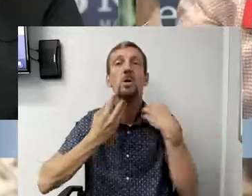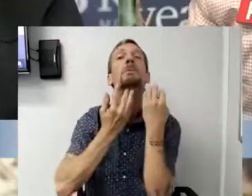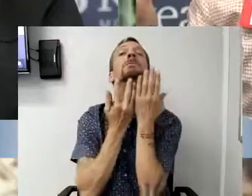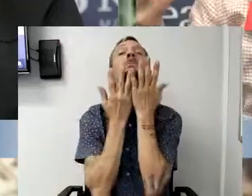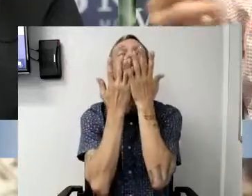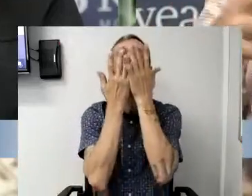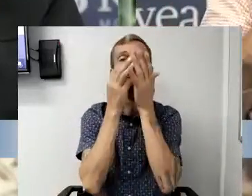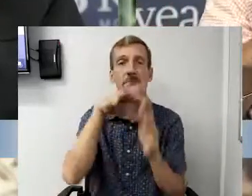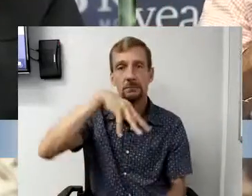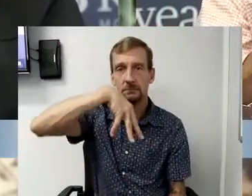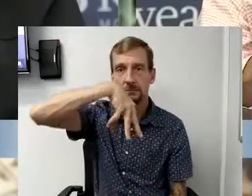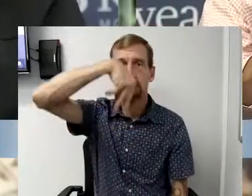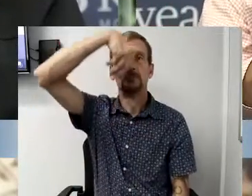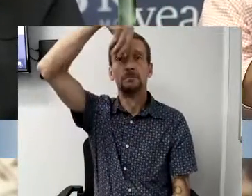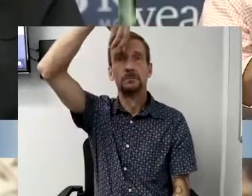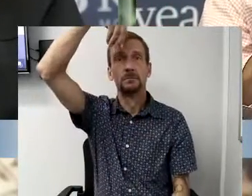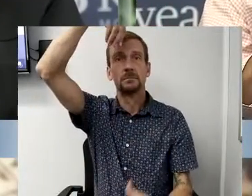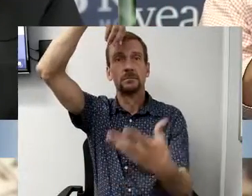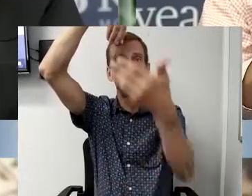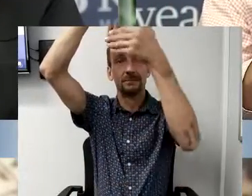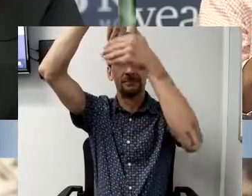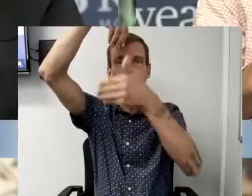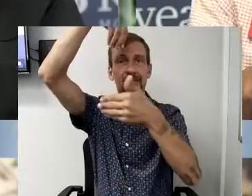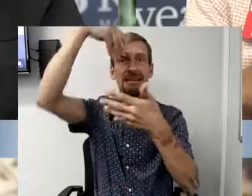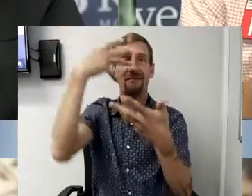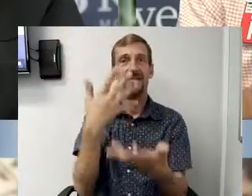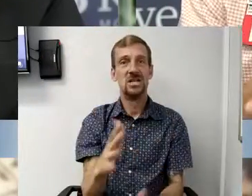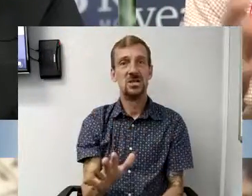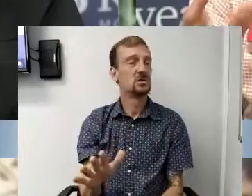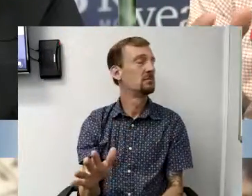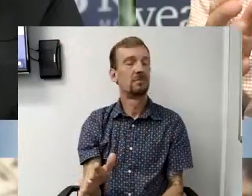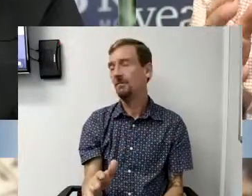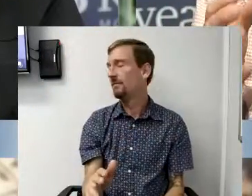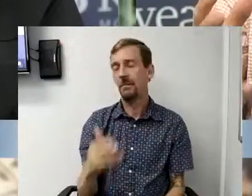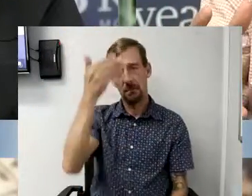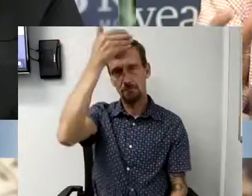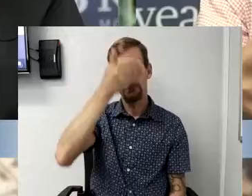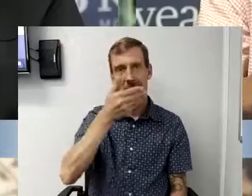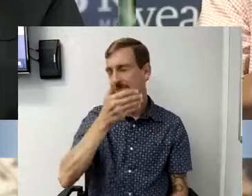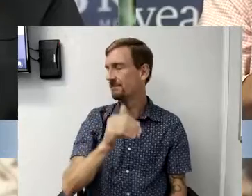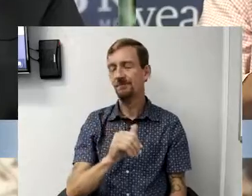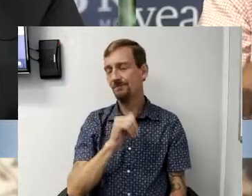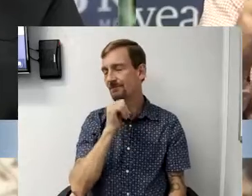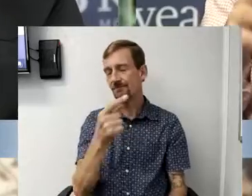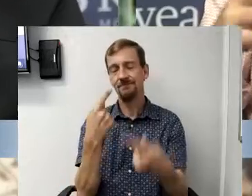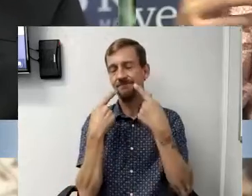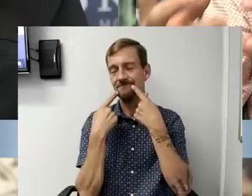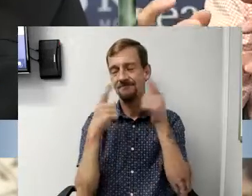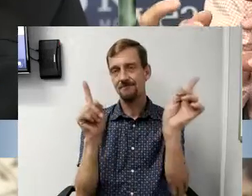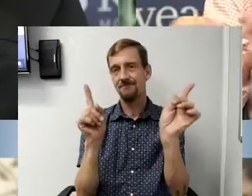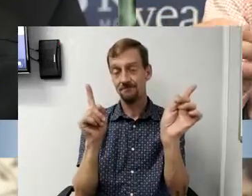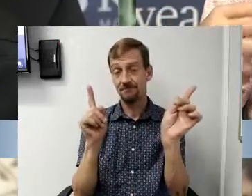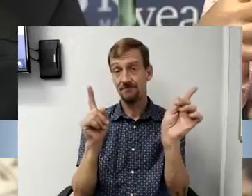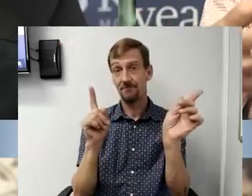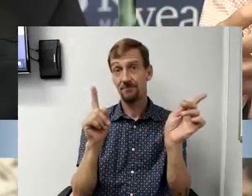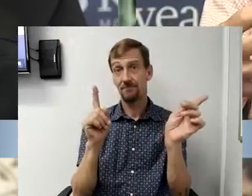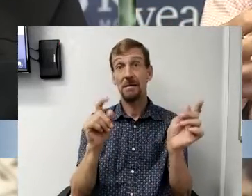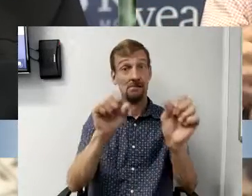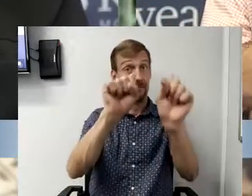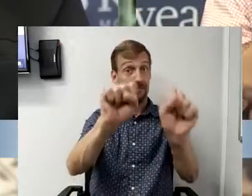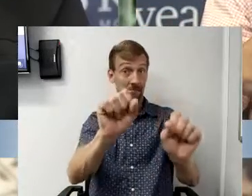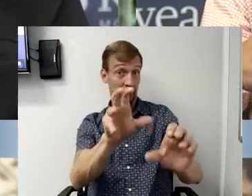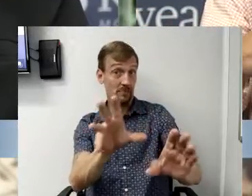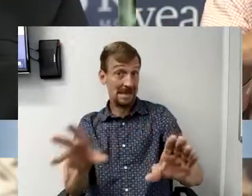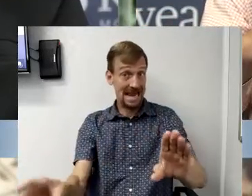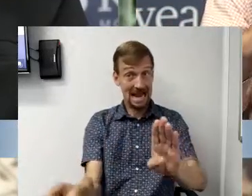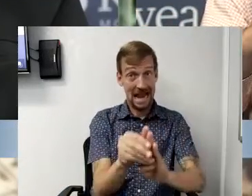and you breathe it in, which makes it essentially almost pointless to have that without a mask. And so it's a great adjunct to wearing a